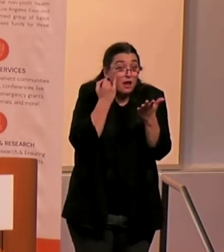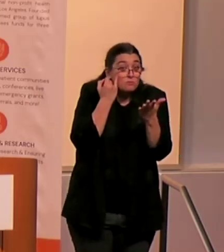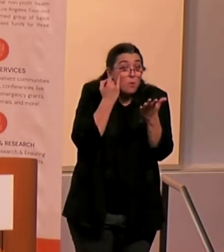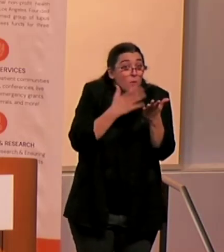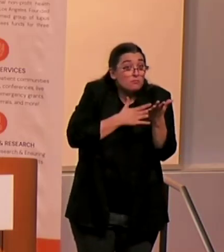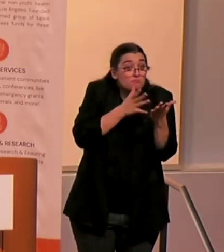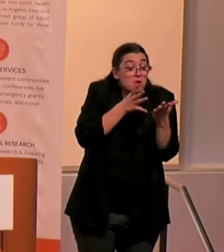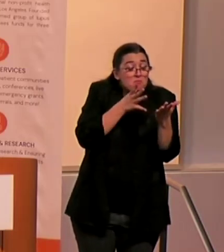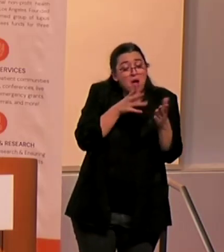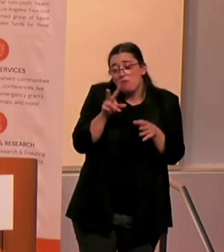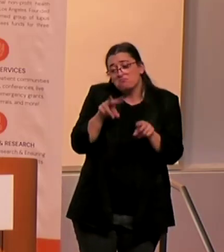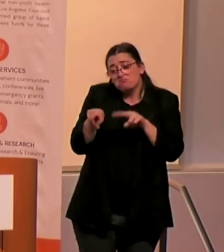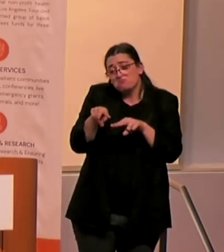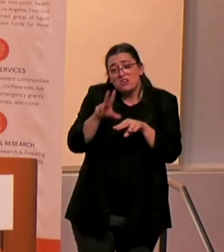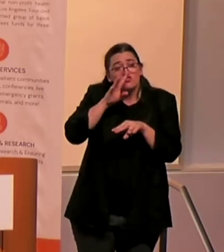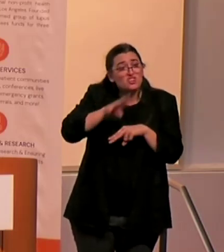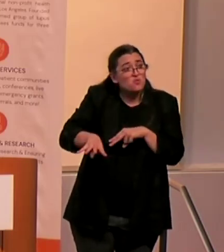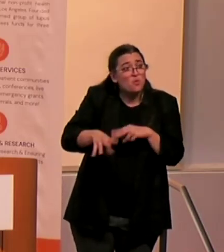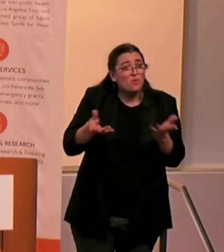instincts, knowing this is not right,